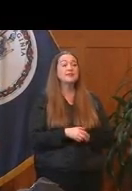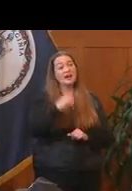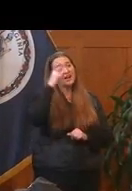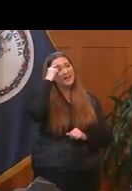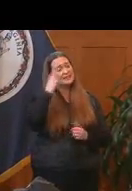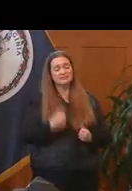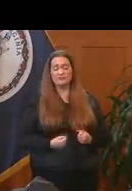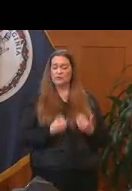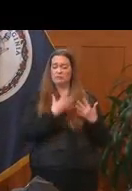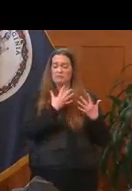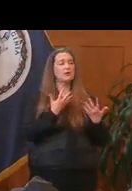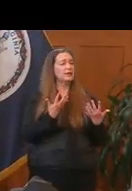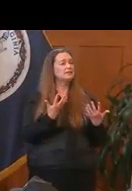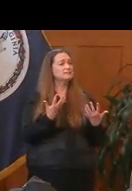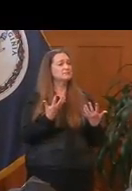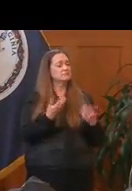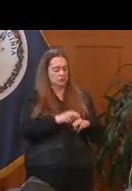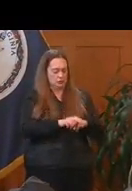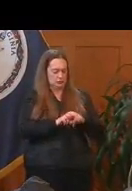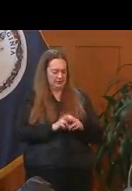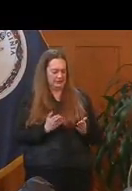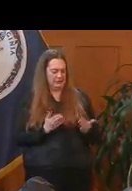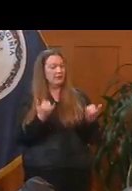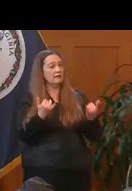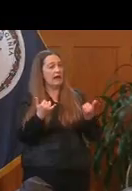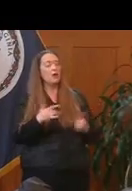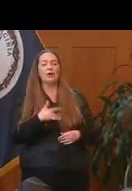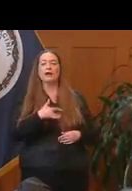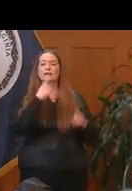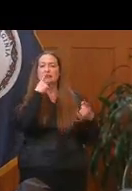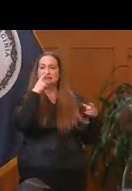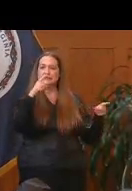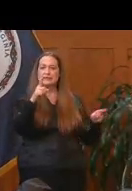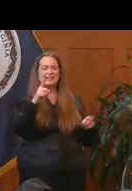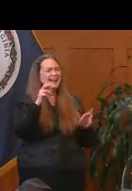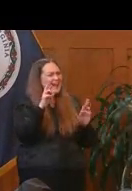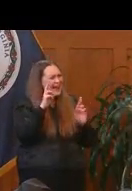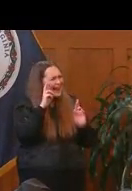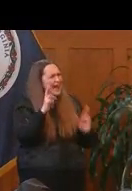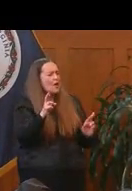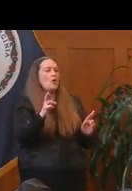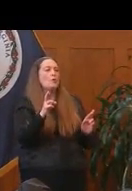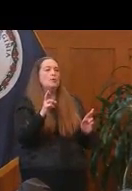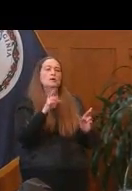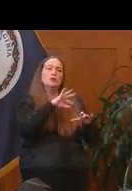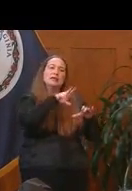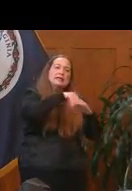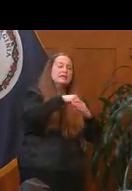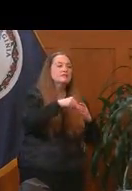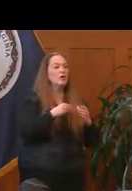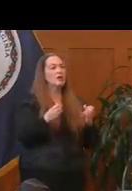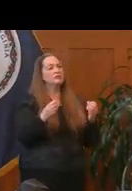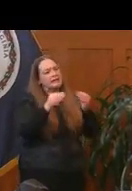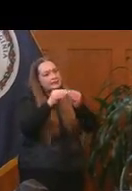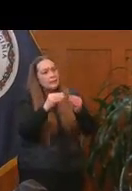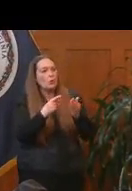sitting here now. And I hope that we can engage in these sorts of dialogues in larger and larger